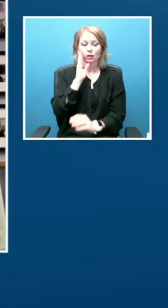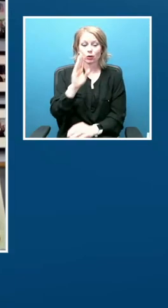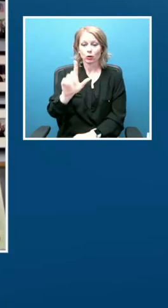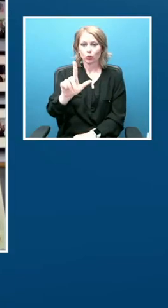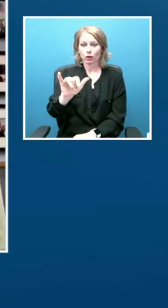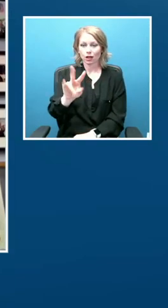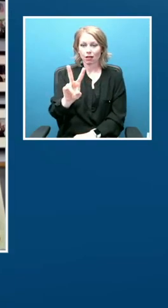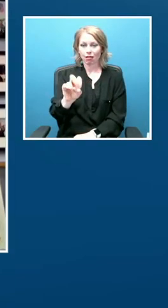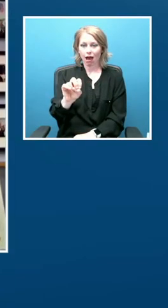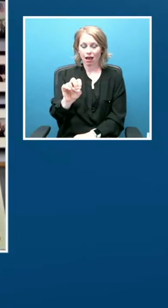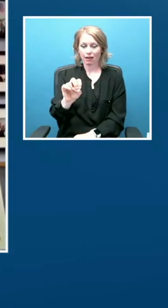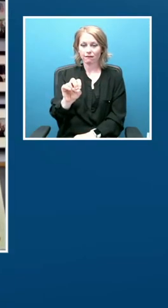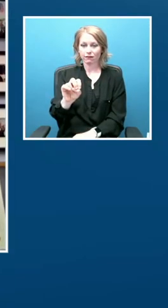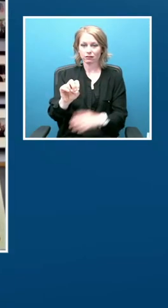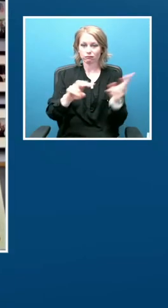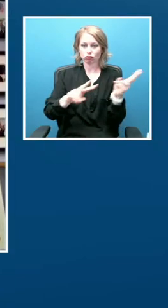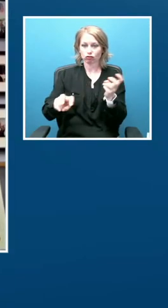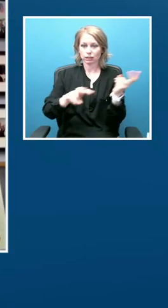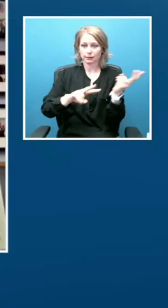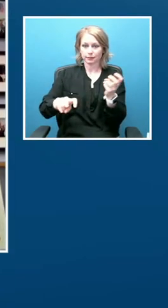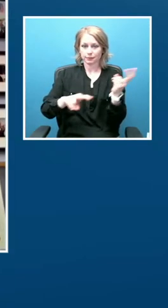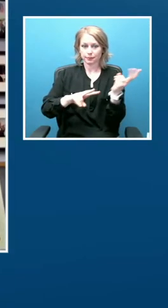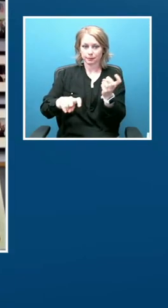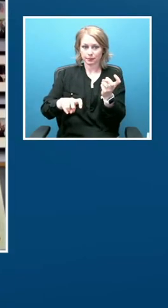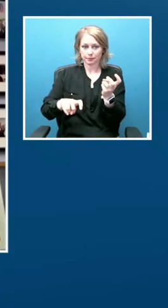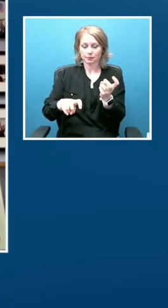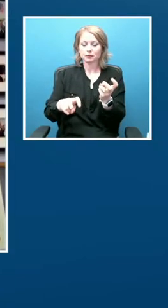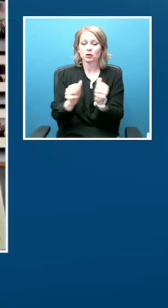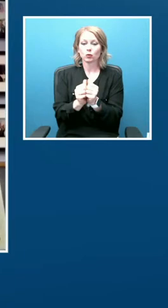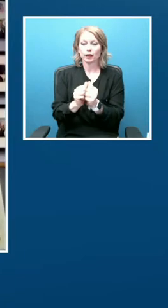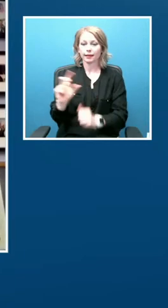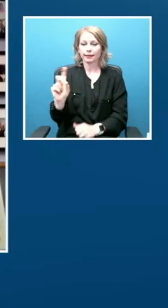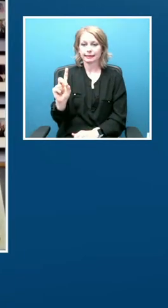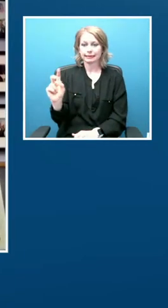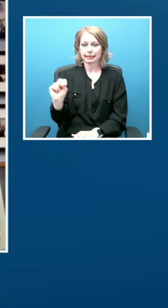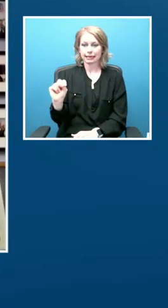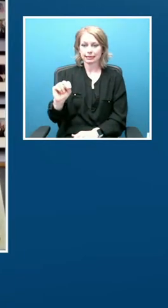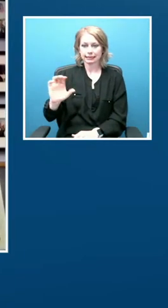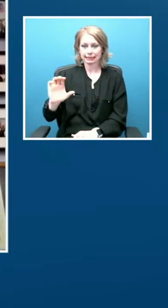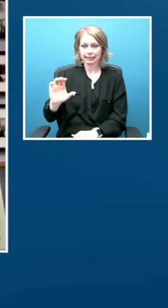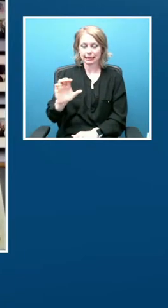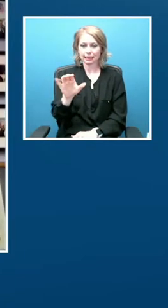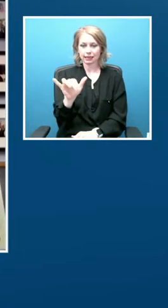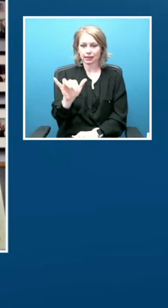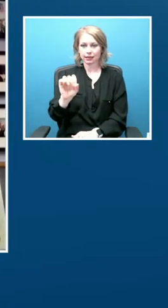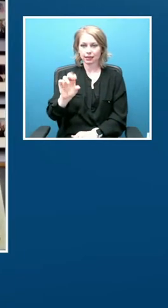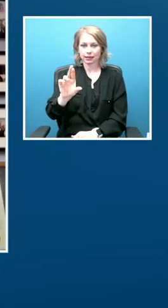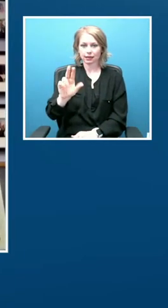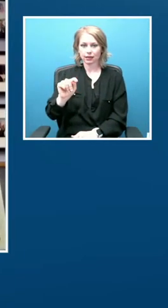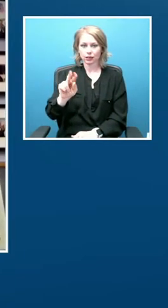these proceedings on the DNC YouTube channel.